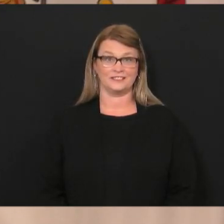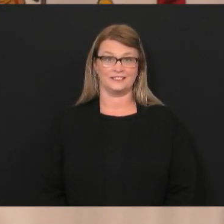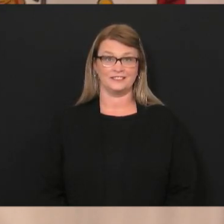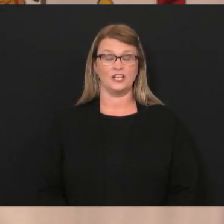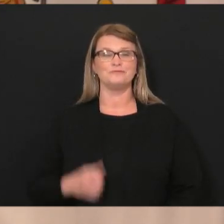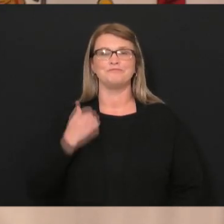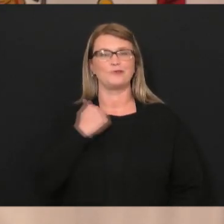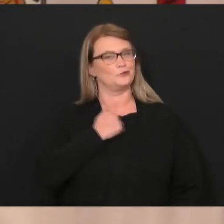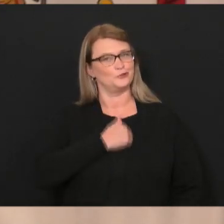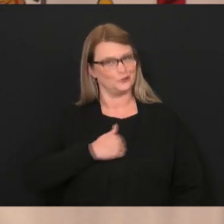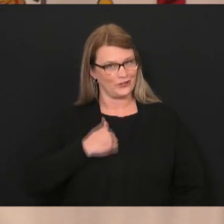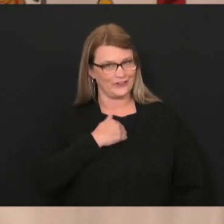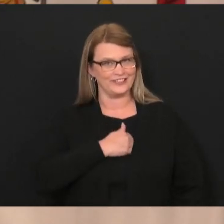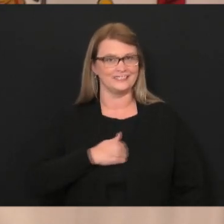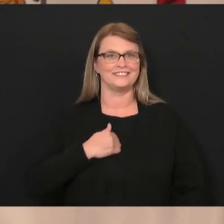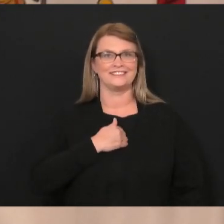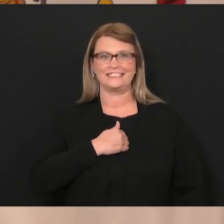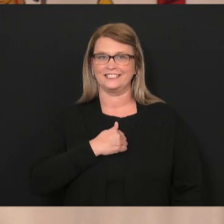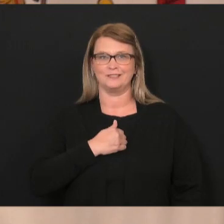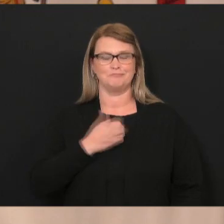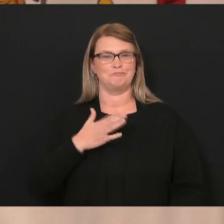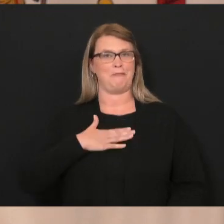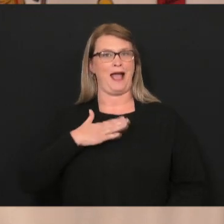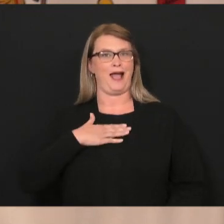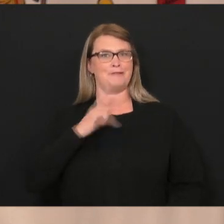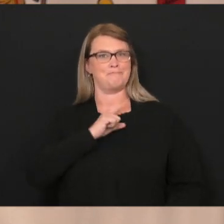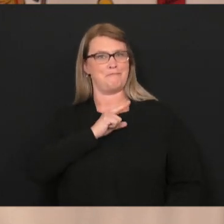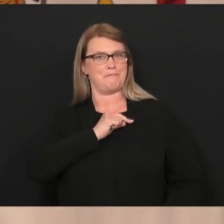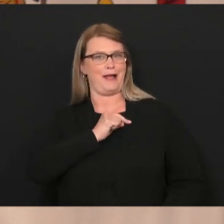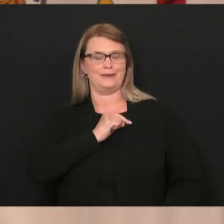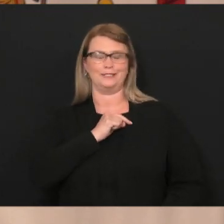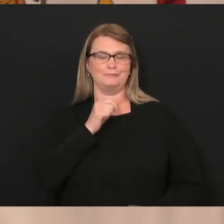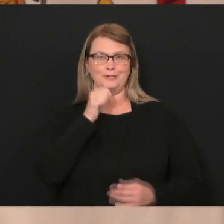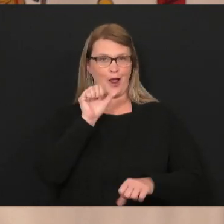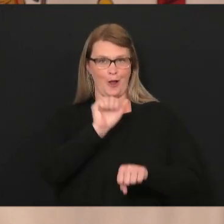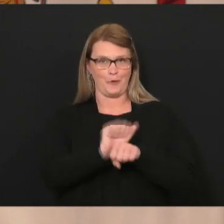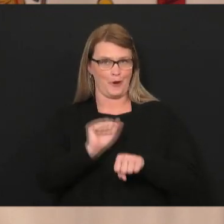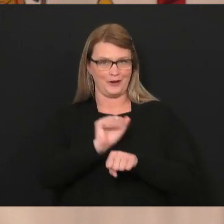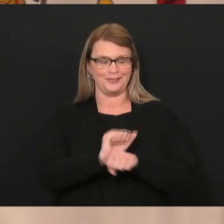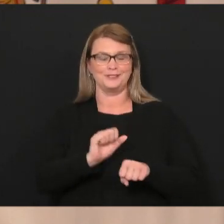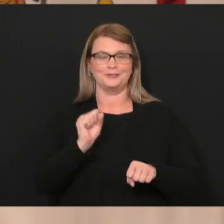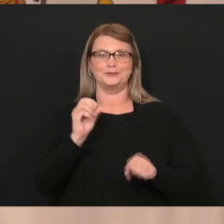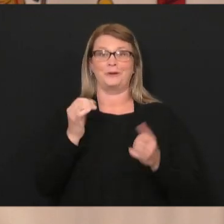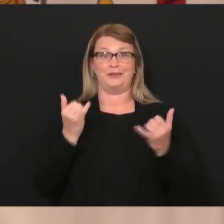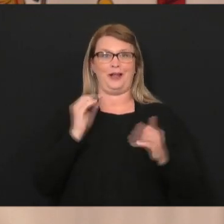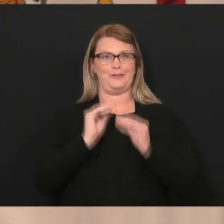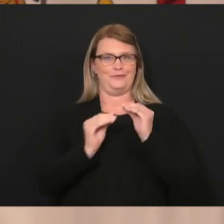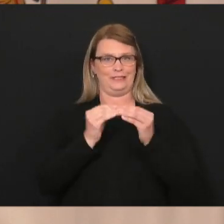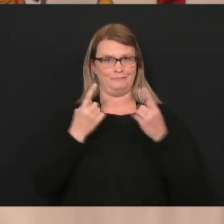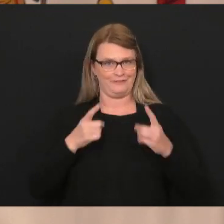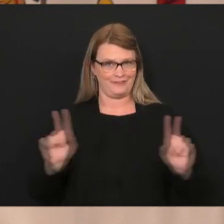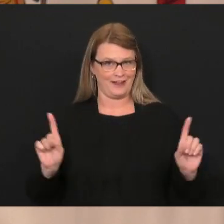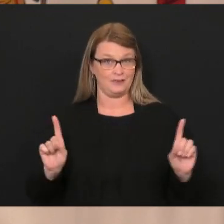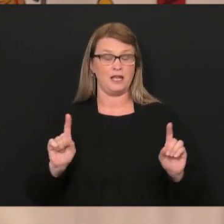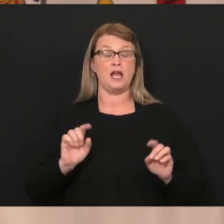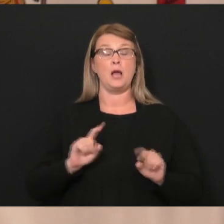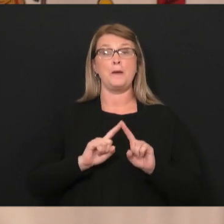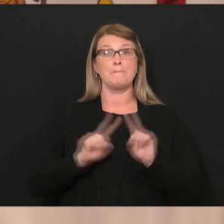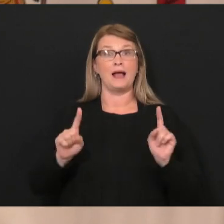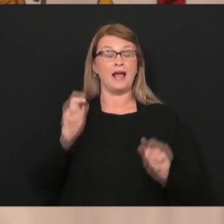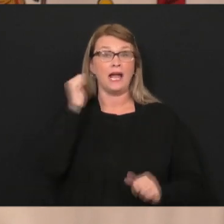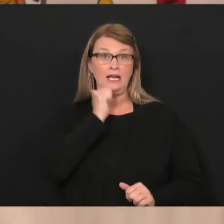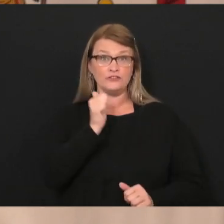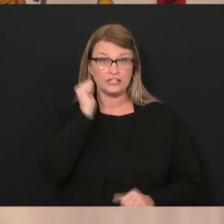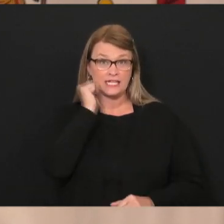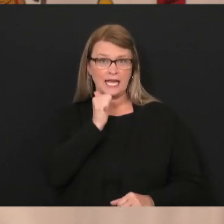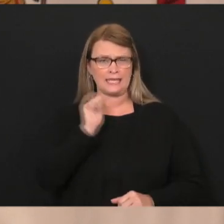Sorry, everyone. We had a problem with the mic here, but as I was trying to say, every day it